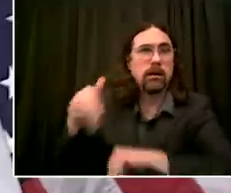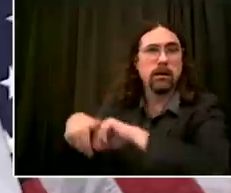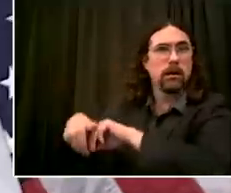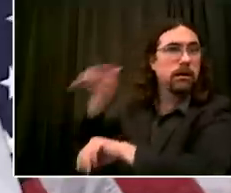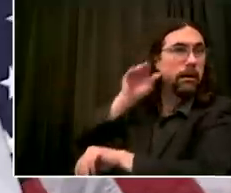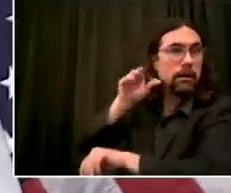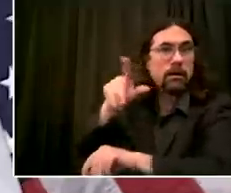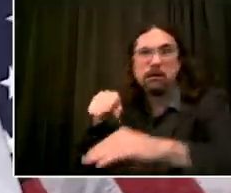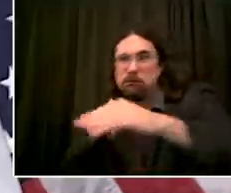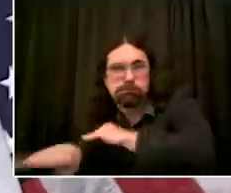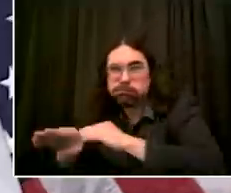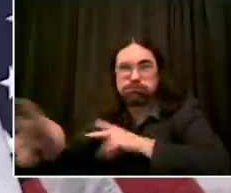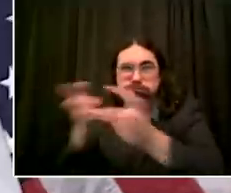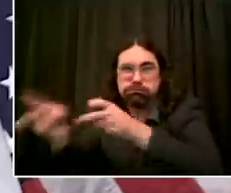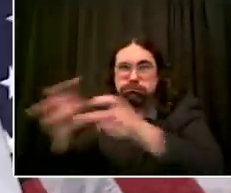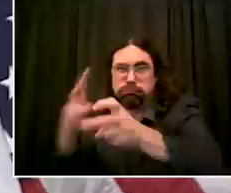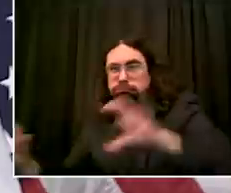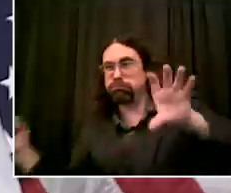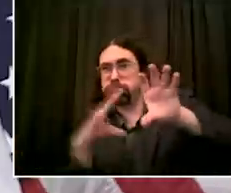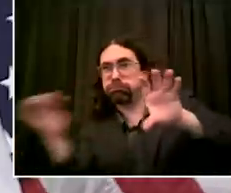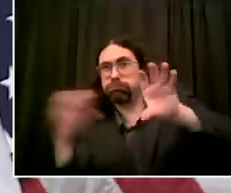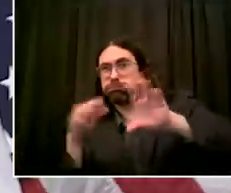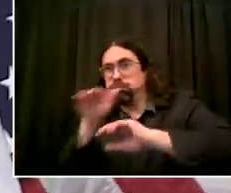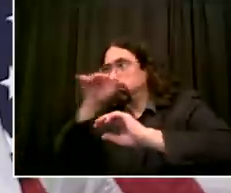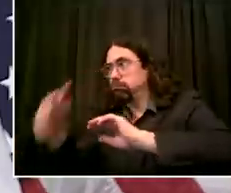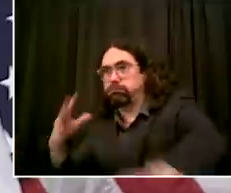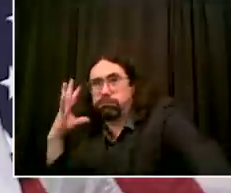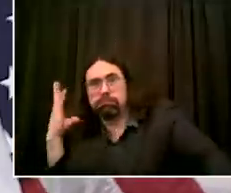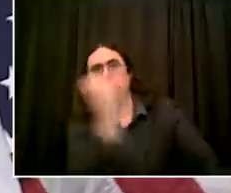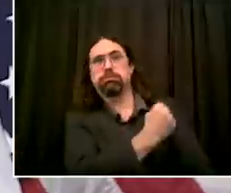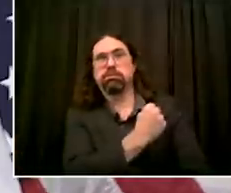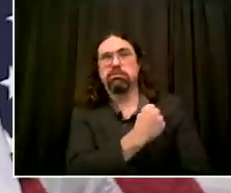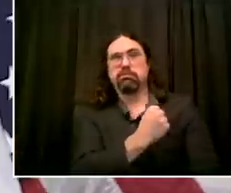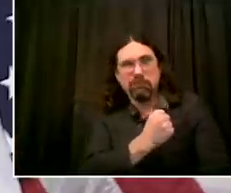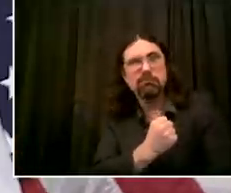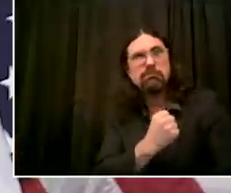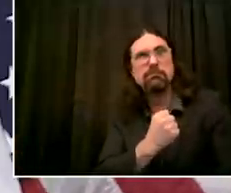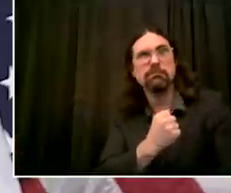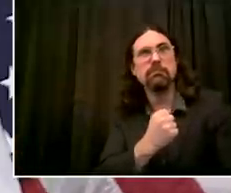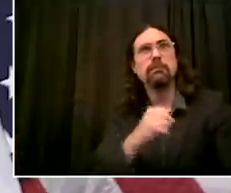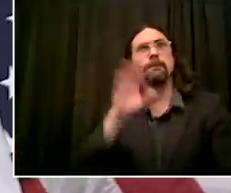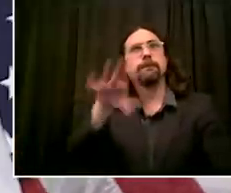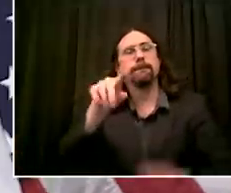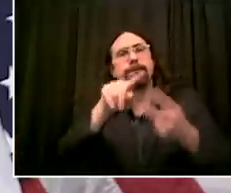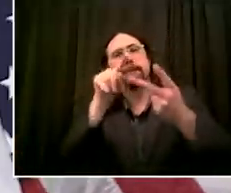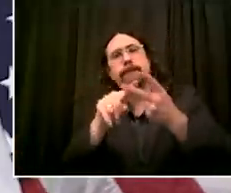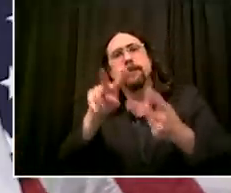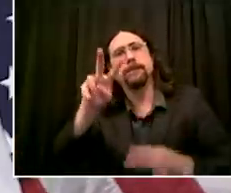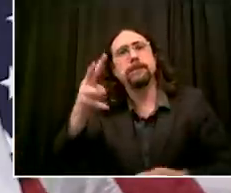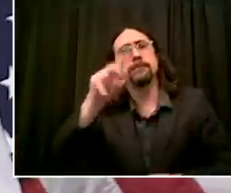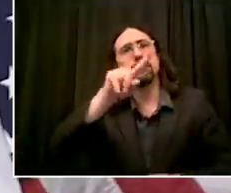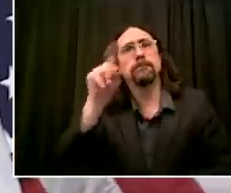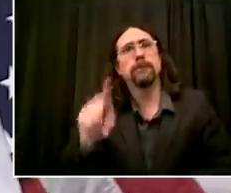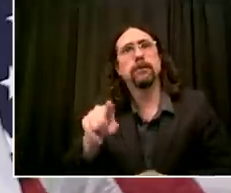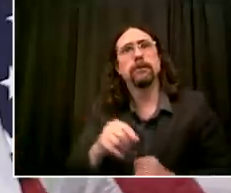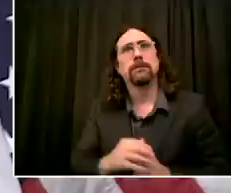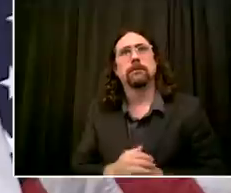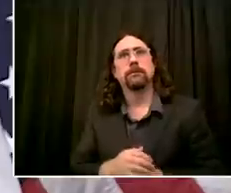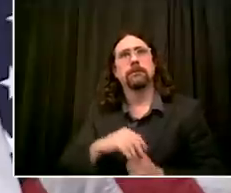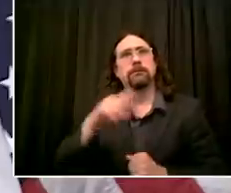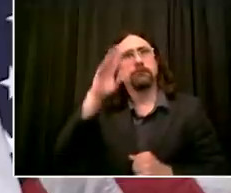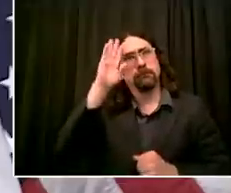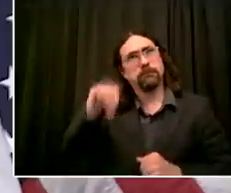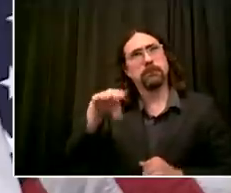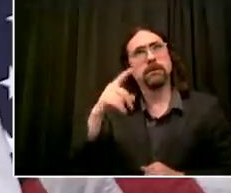in the Bronx, are saying that the pandemic in combination with the damage and theft will force them to close forever. The downtown